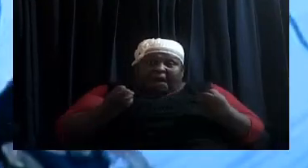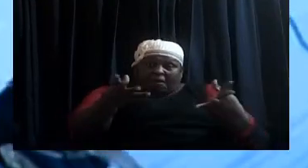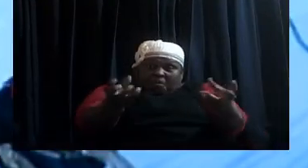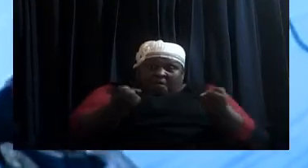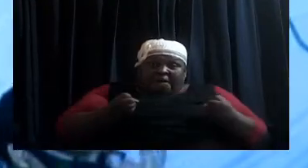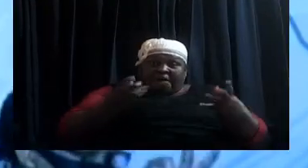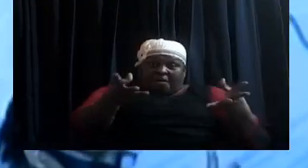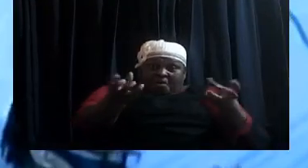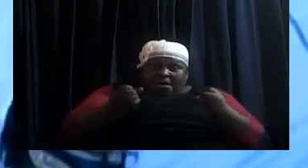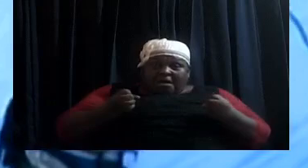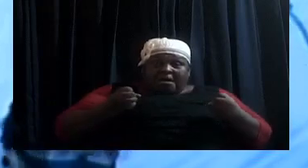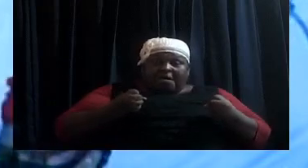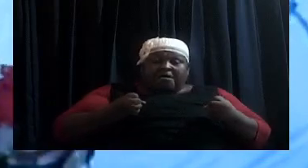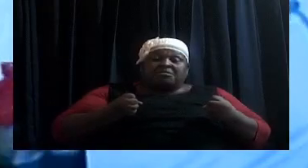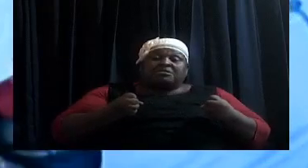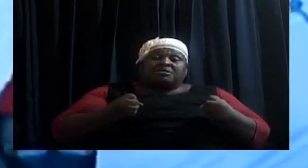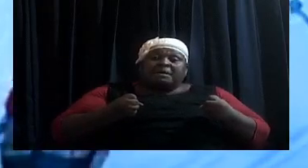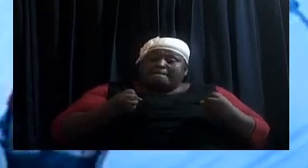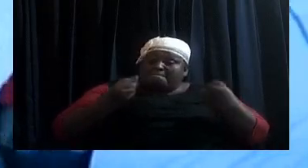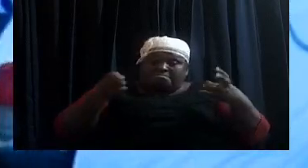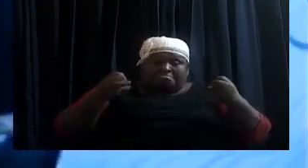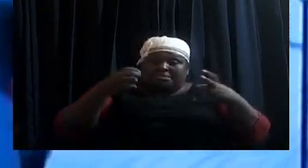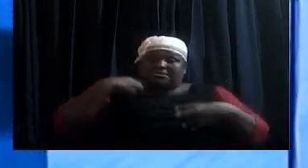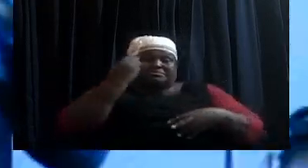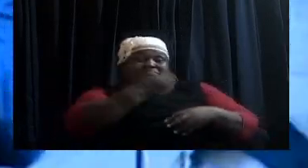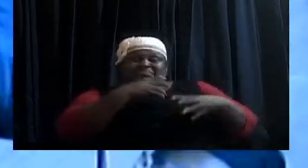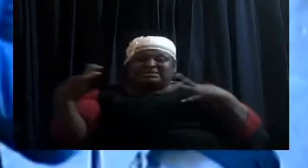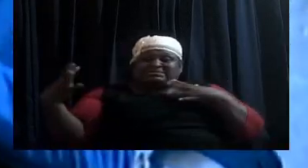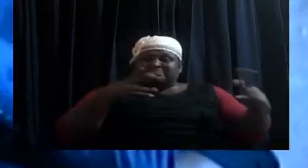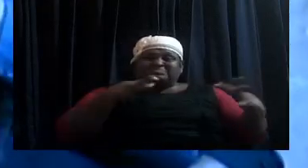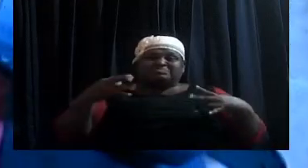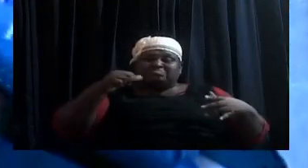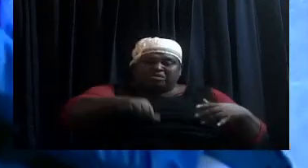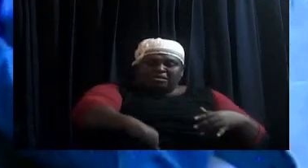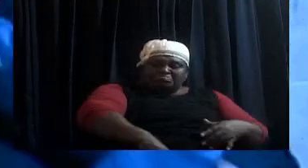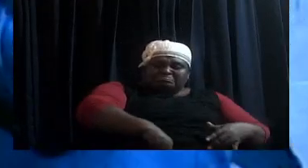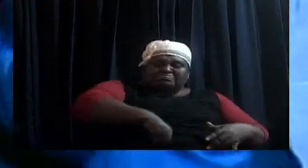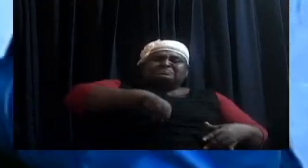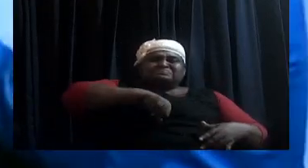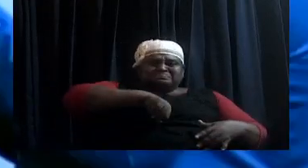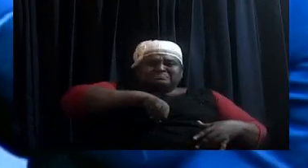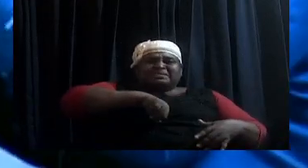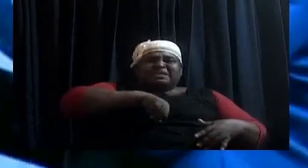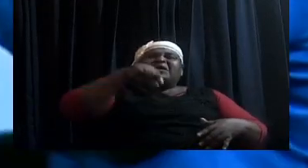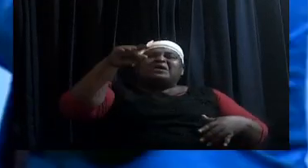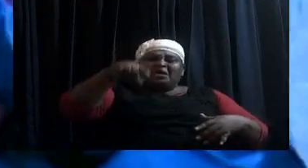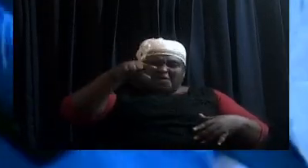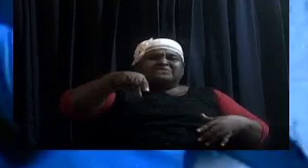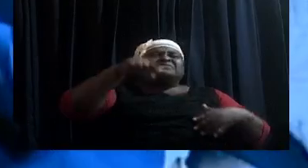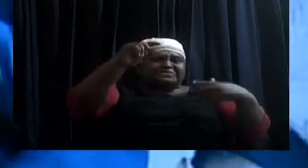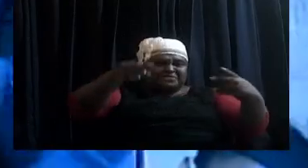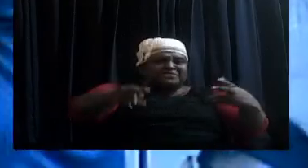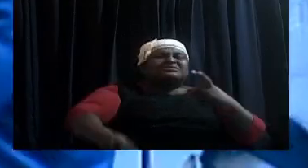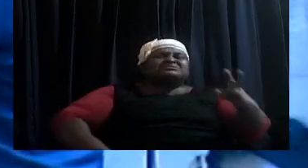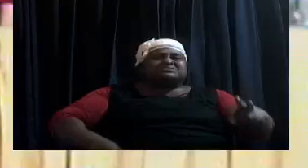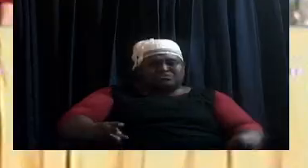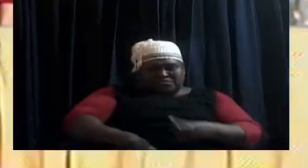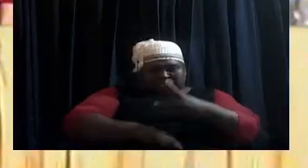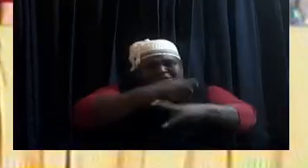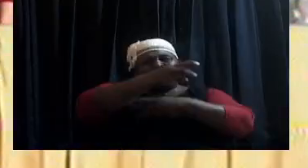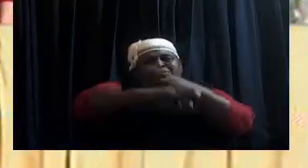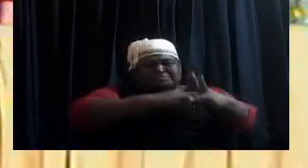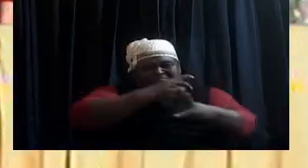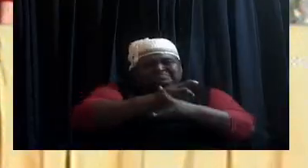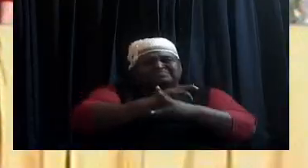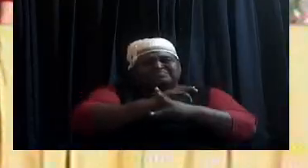of us have struggled with the pride of life. Amen. We want to